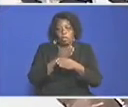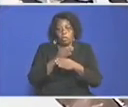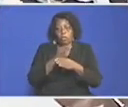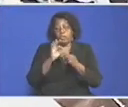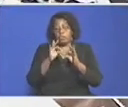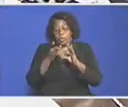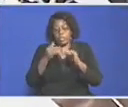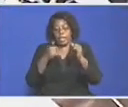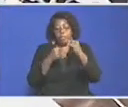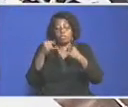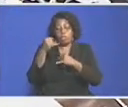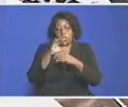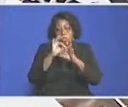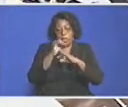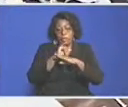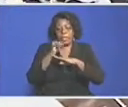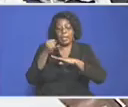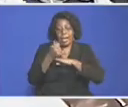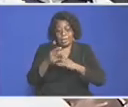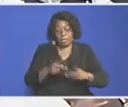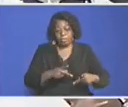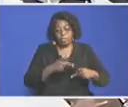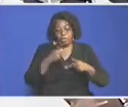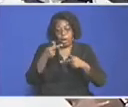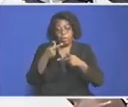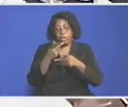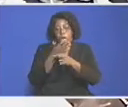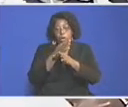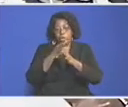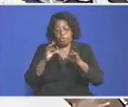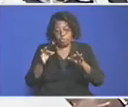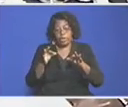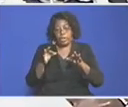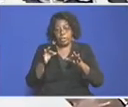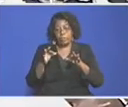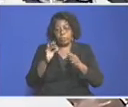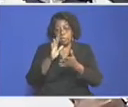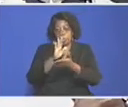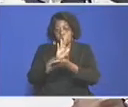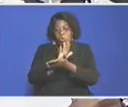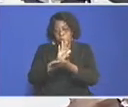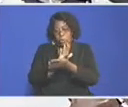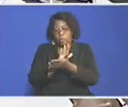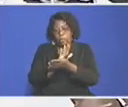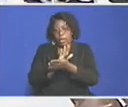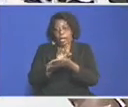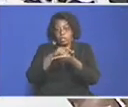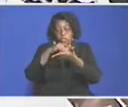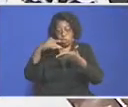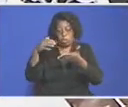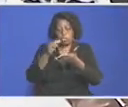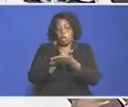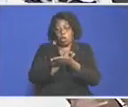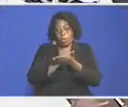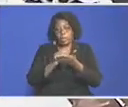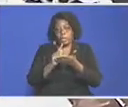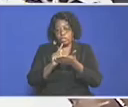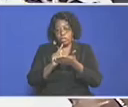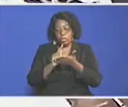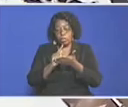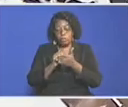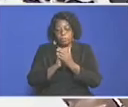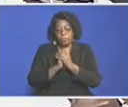island infrastructure, continue providing free tertiary education and free family island tertiary student accommodations,